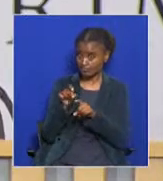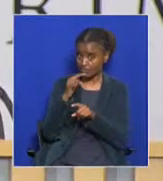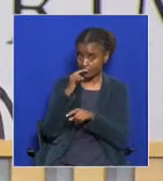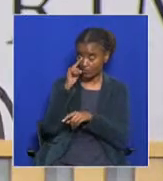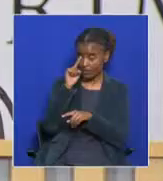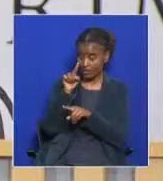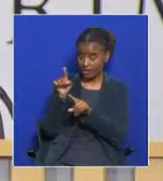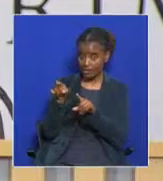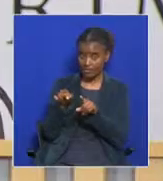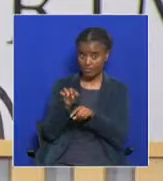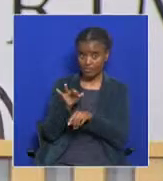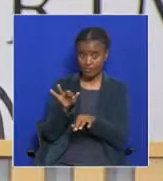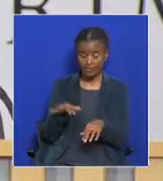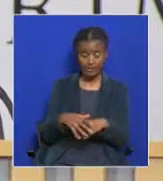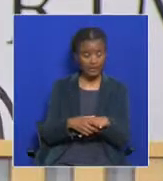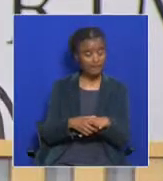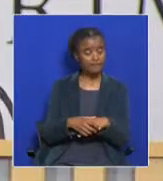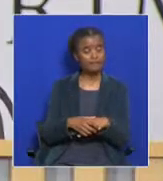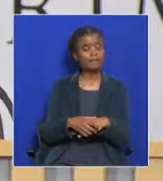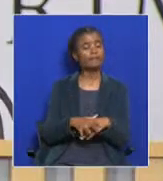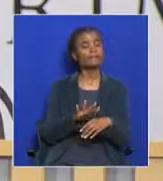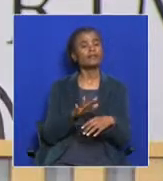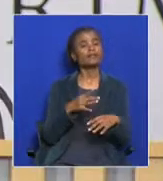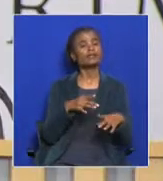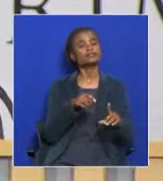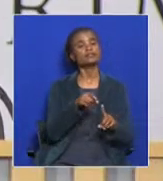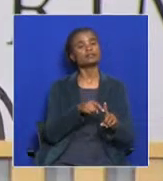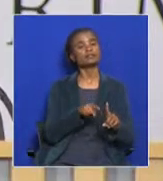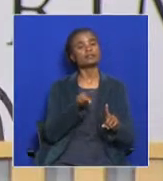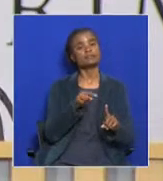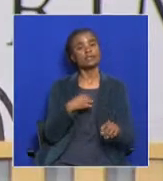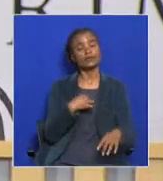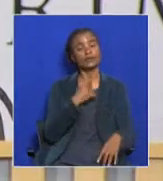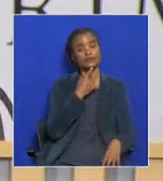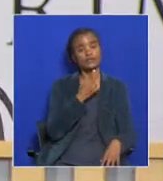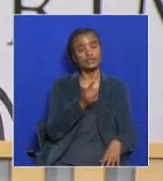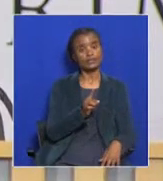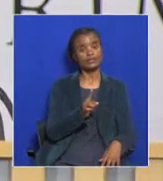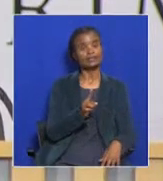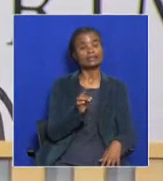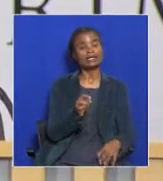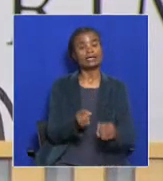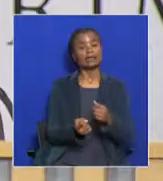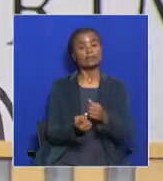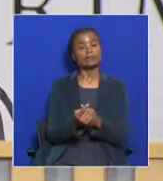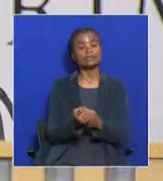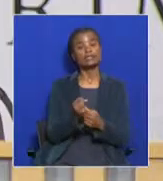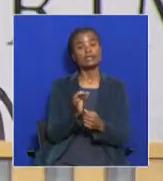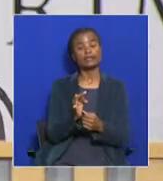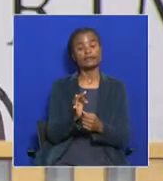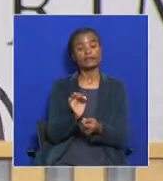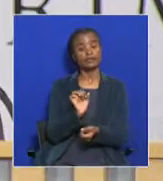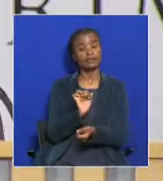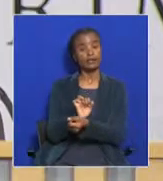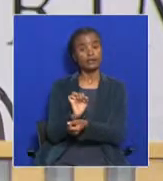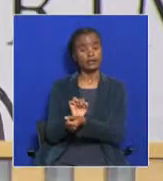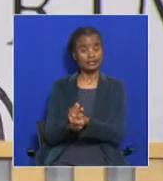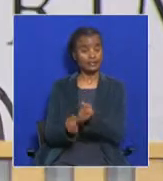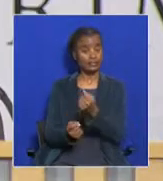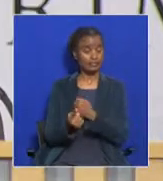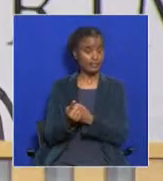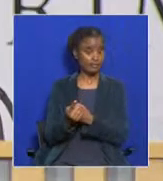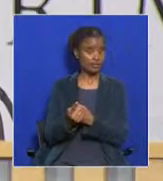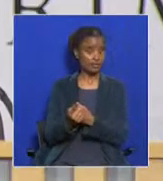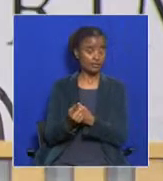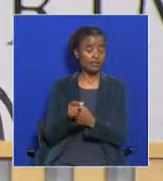Chair, what I would want to say, when all comes to light, at some point when arrests are made, I think then